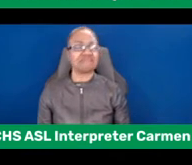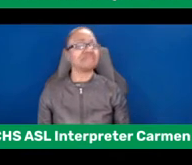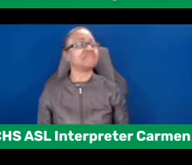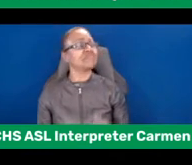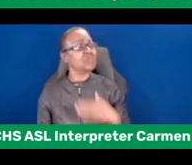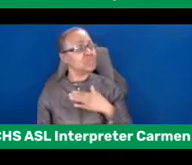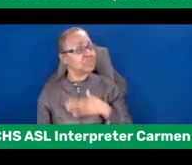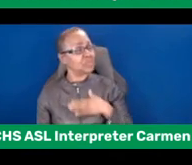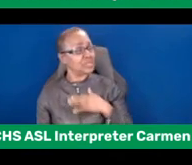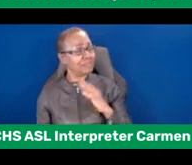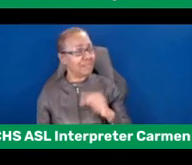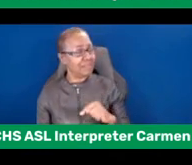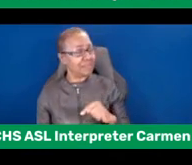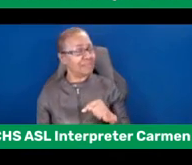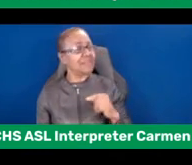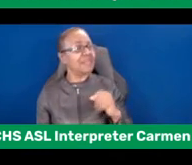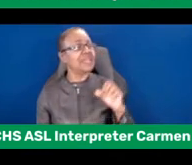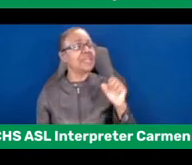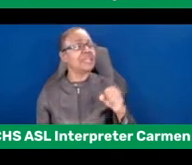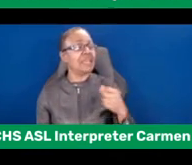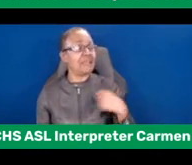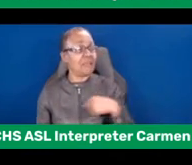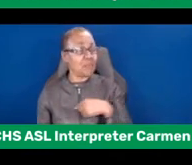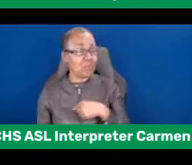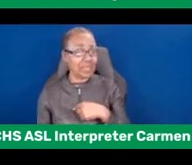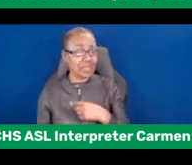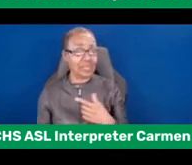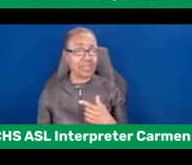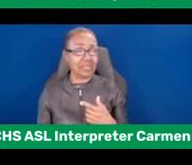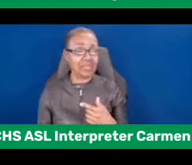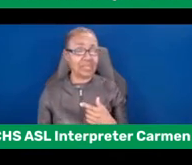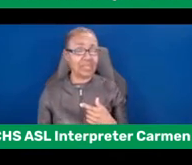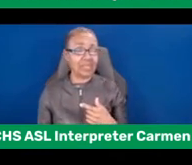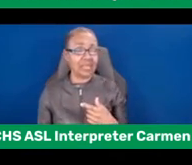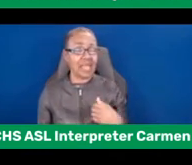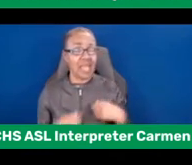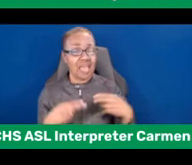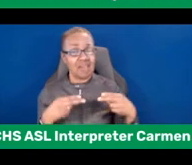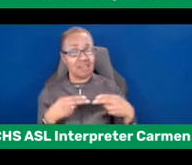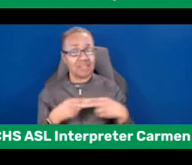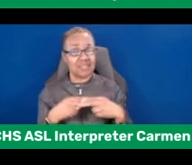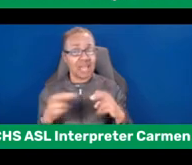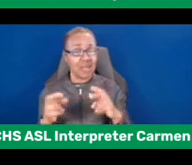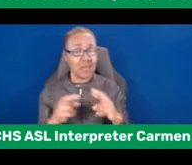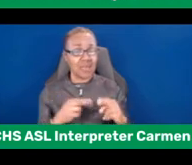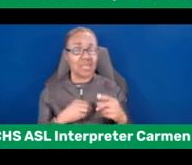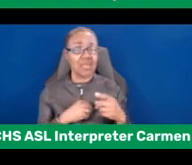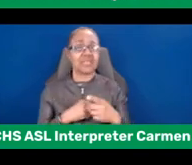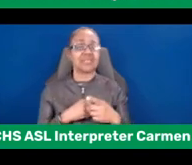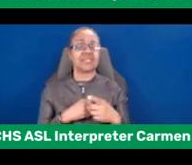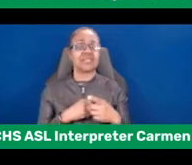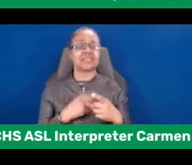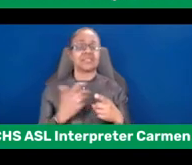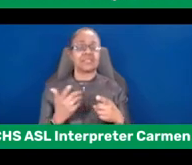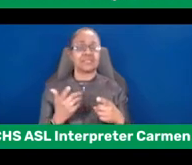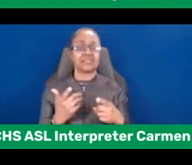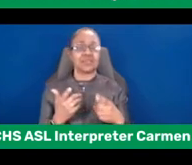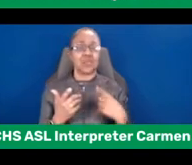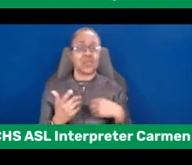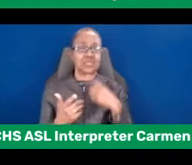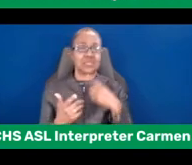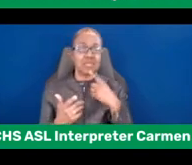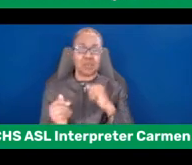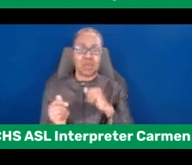Appreciate it. Thank you. Yeah, we put this slide together, and this was one that I think we said we